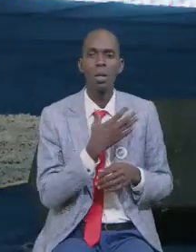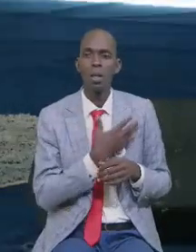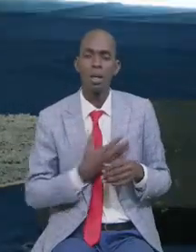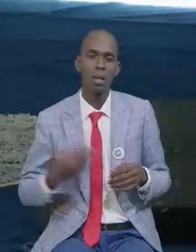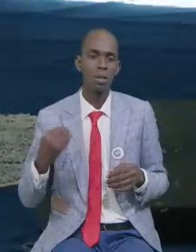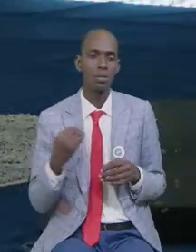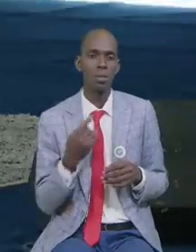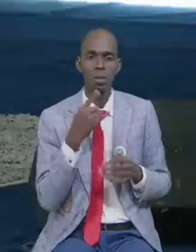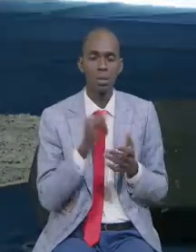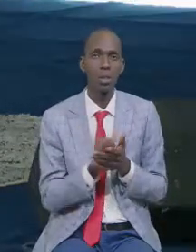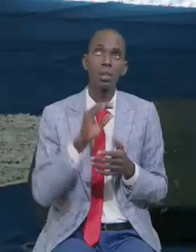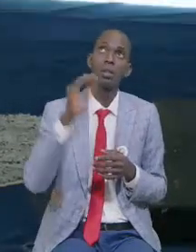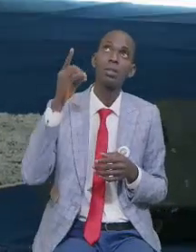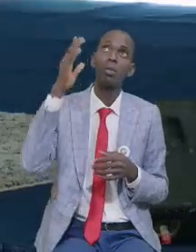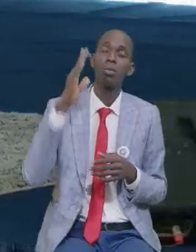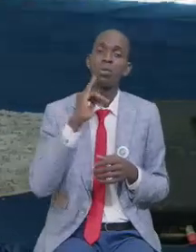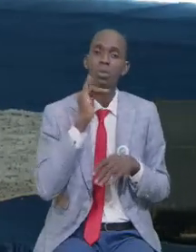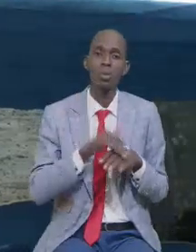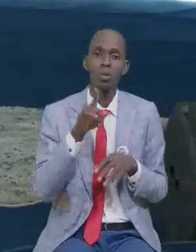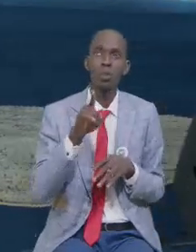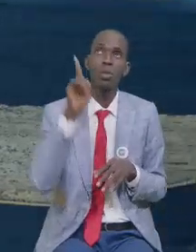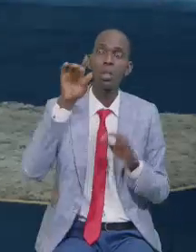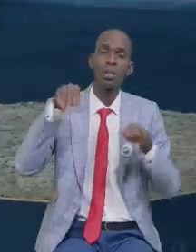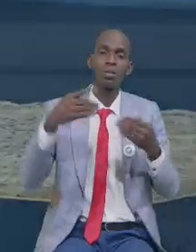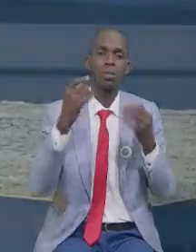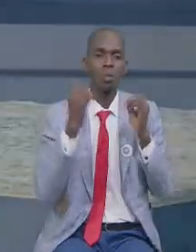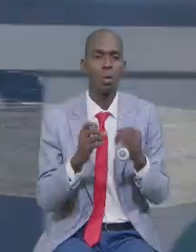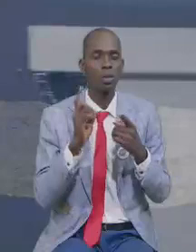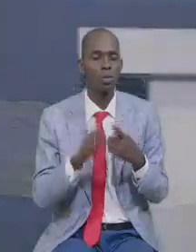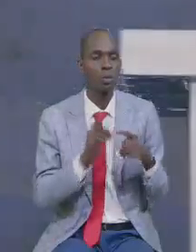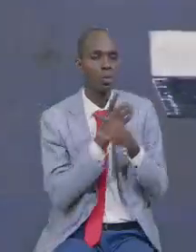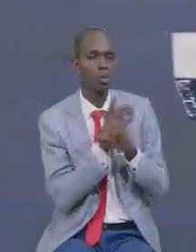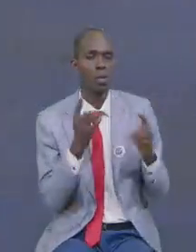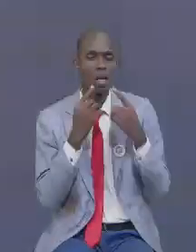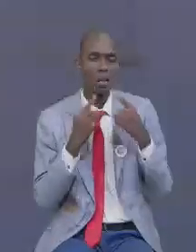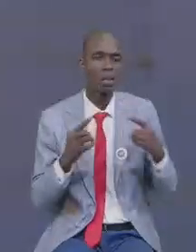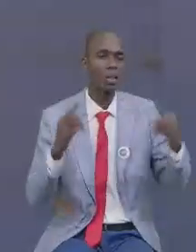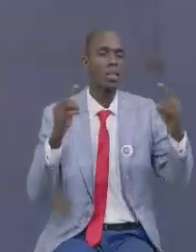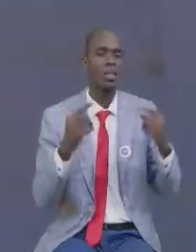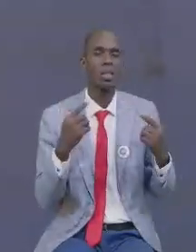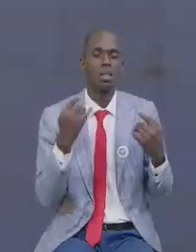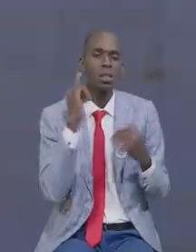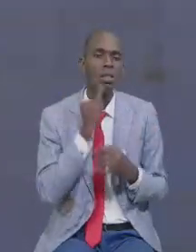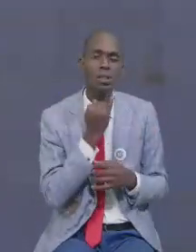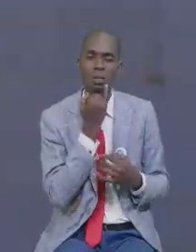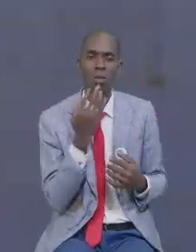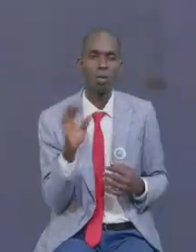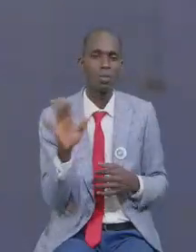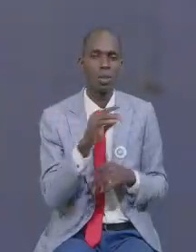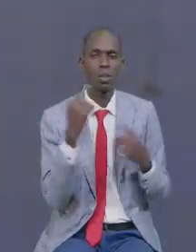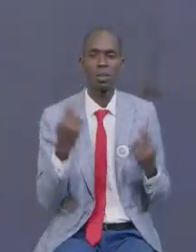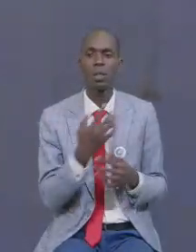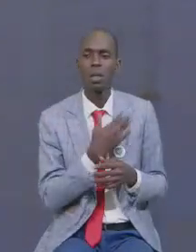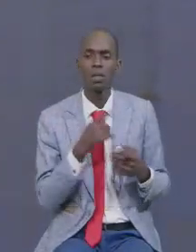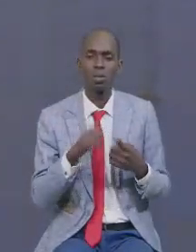God, He has given me power to deliver and to tell Israel of their sin and to call